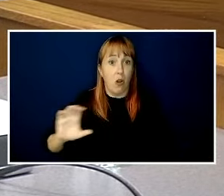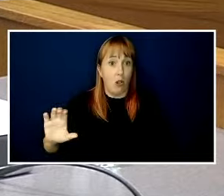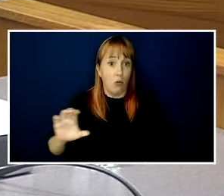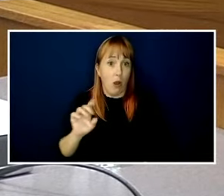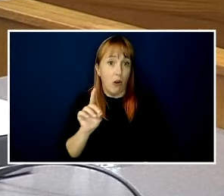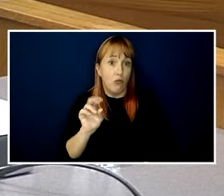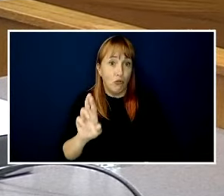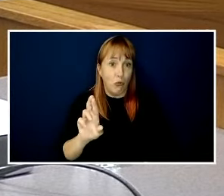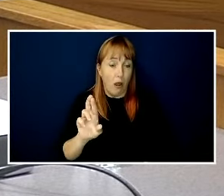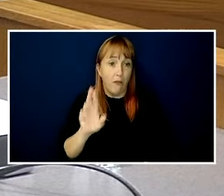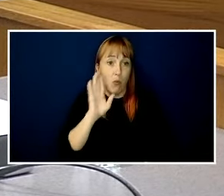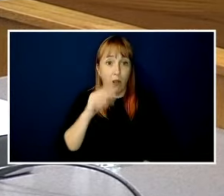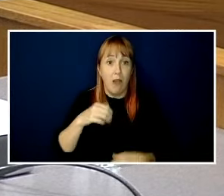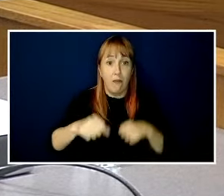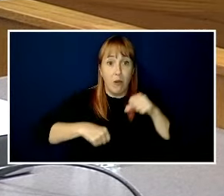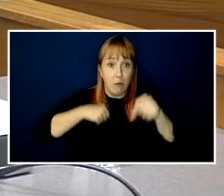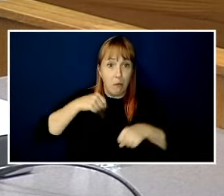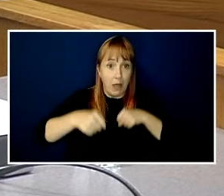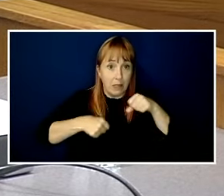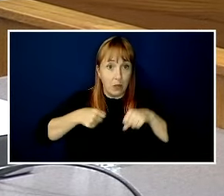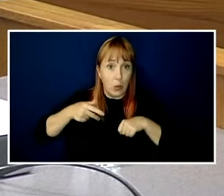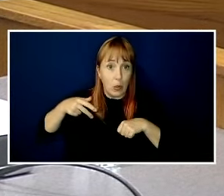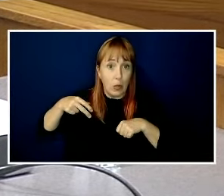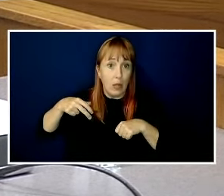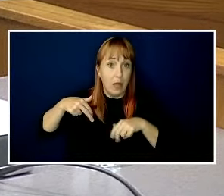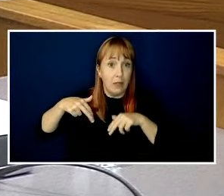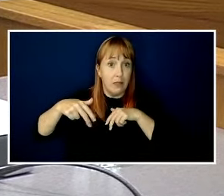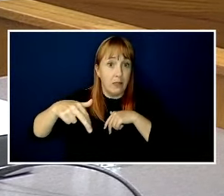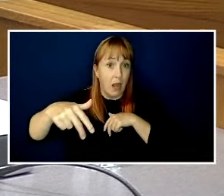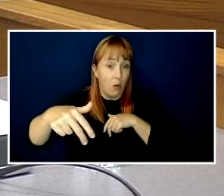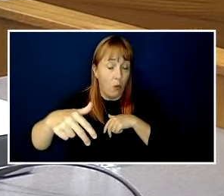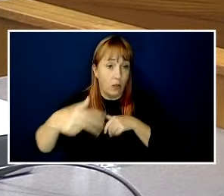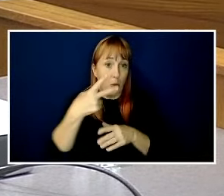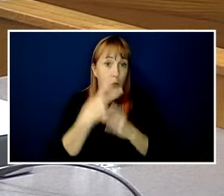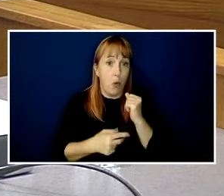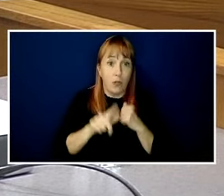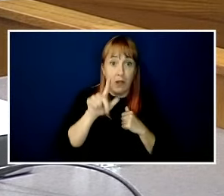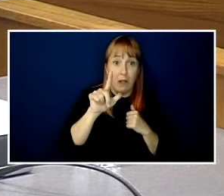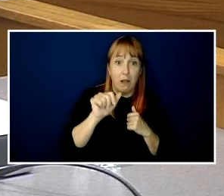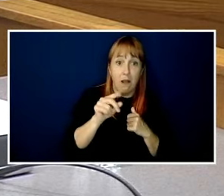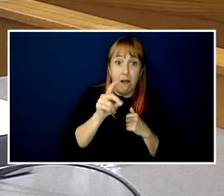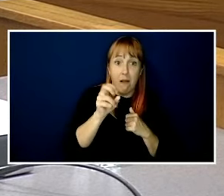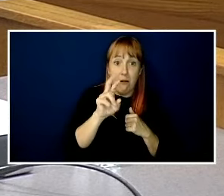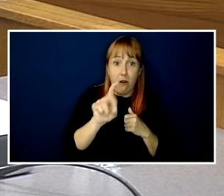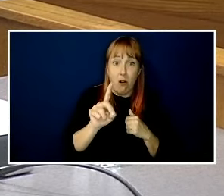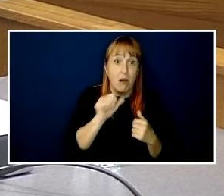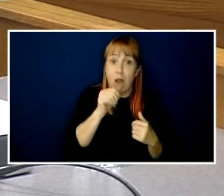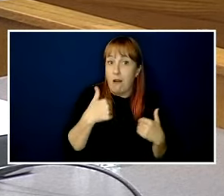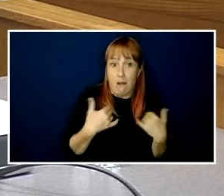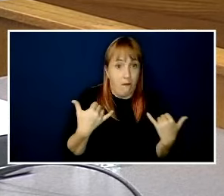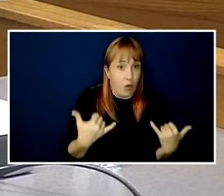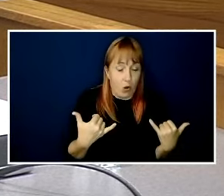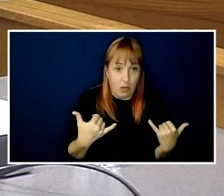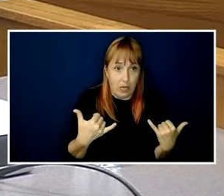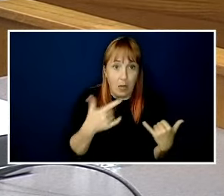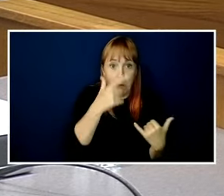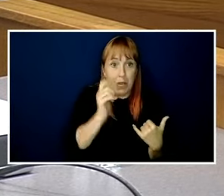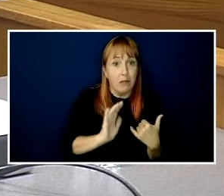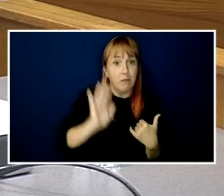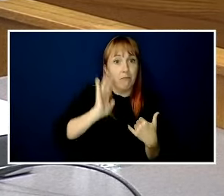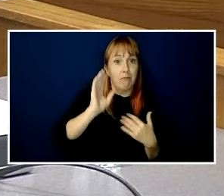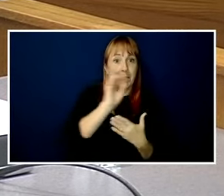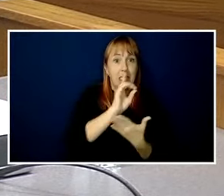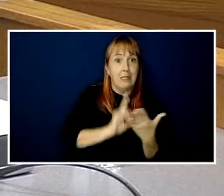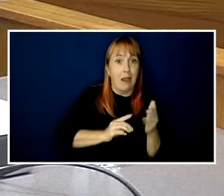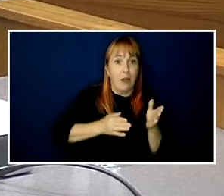have bike lanes and sidewalks on it, something that Landaggard Drive does not have because it was originally designed